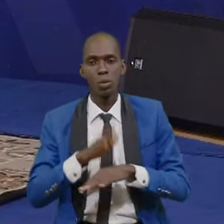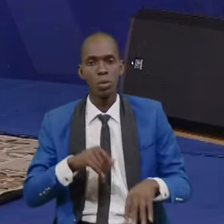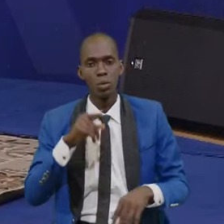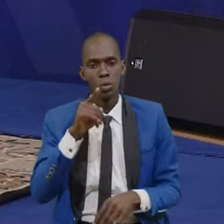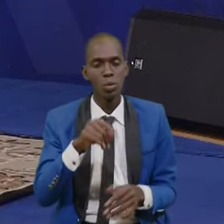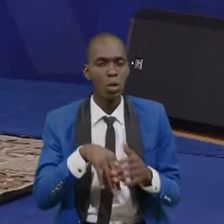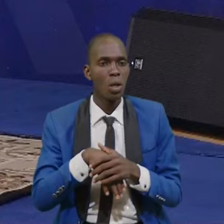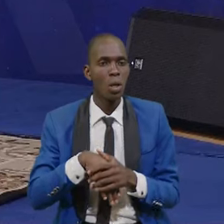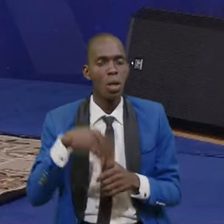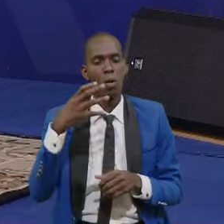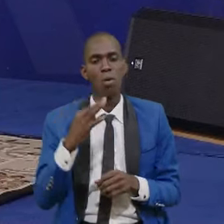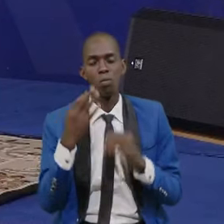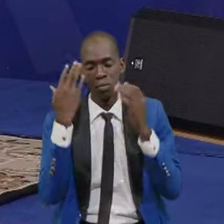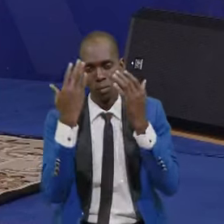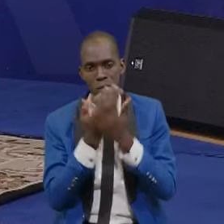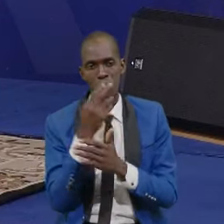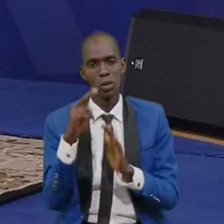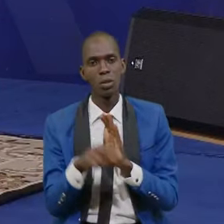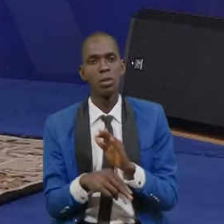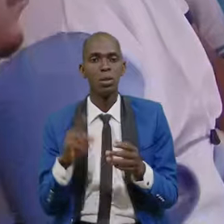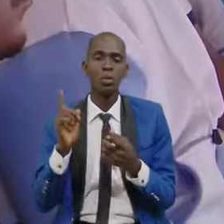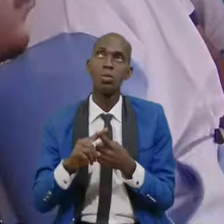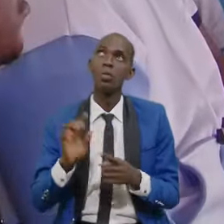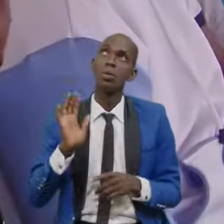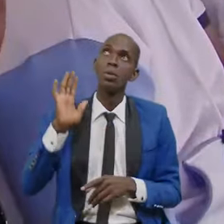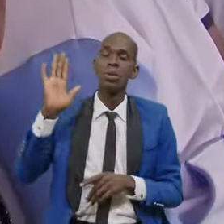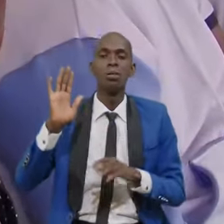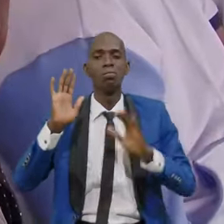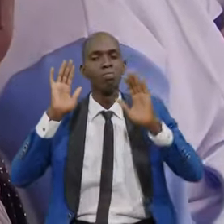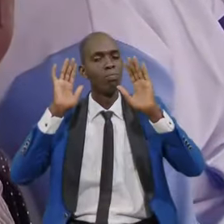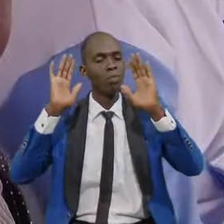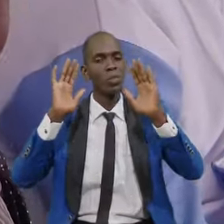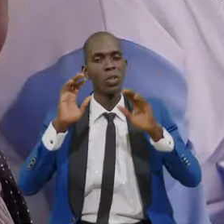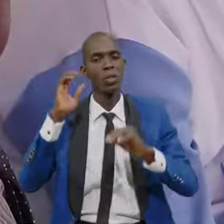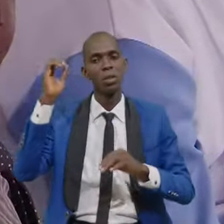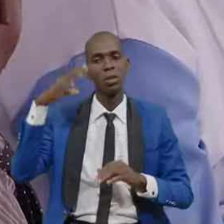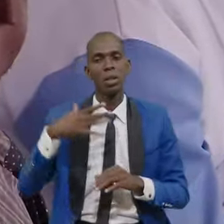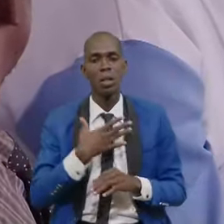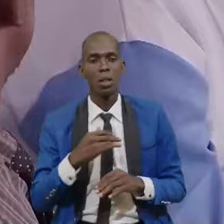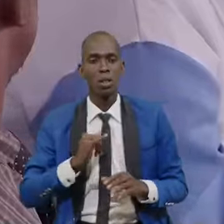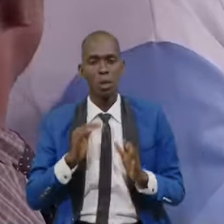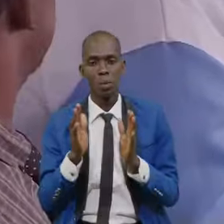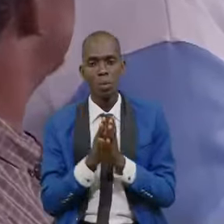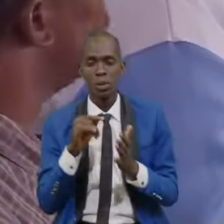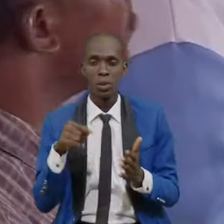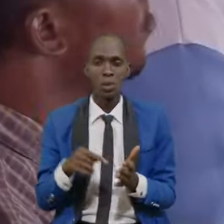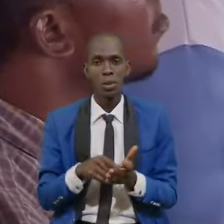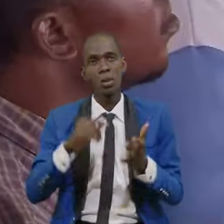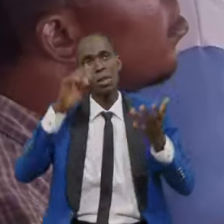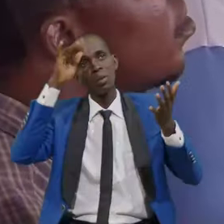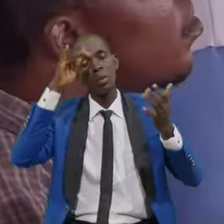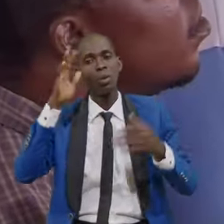out of darkness into his marvelous light. And I pray that this expectation will